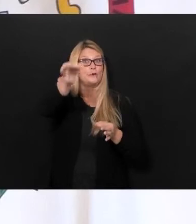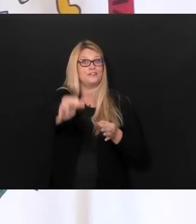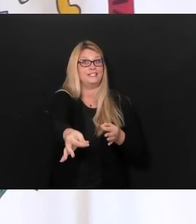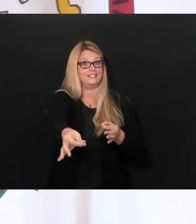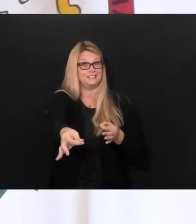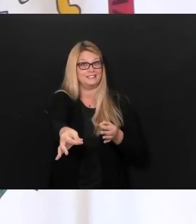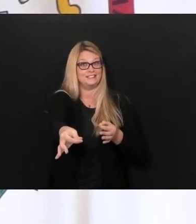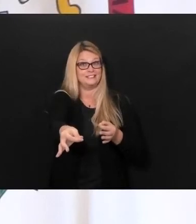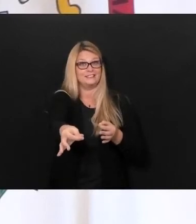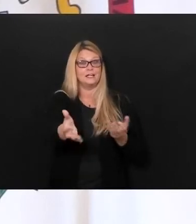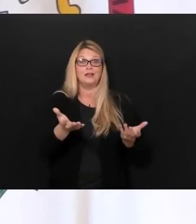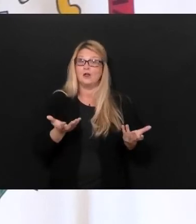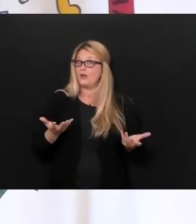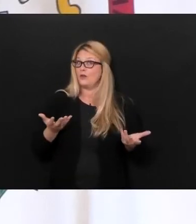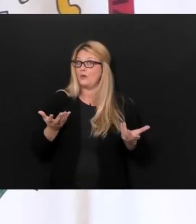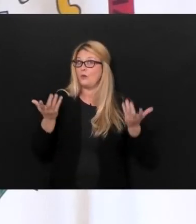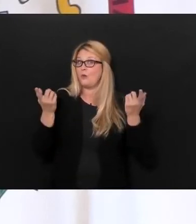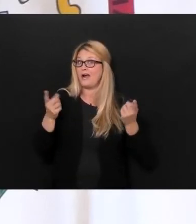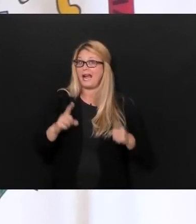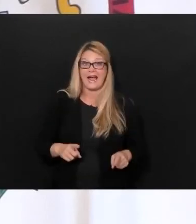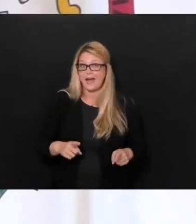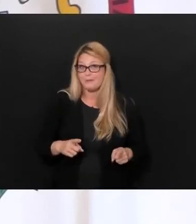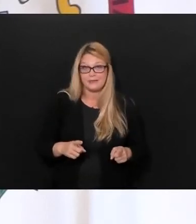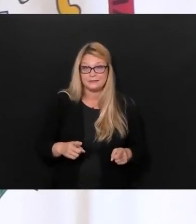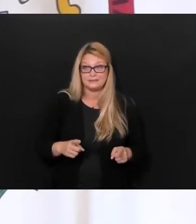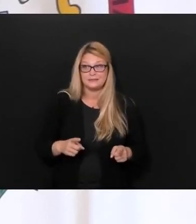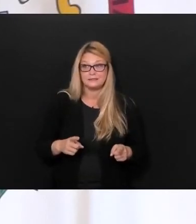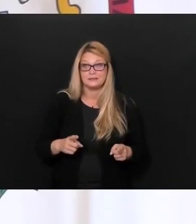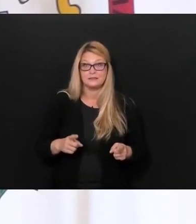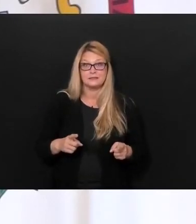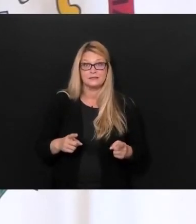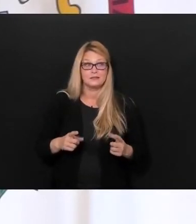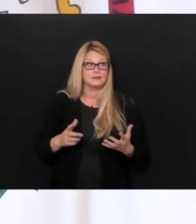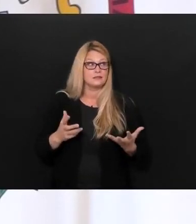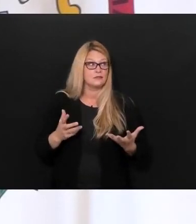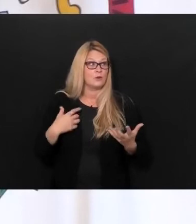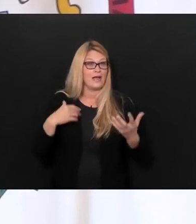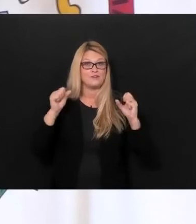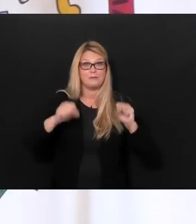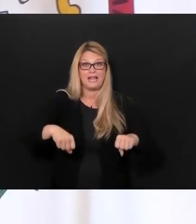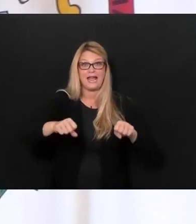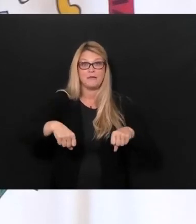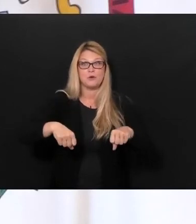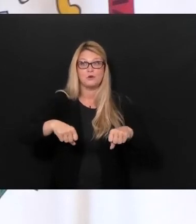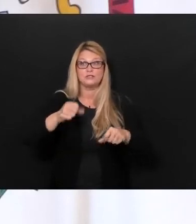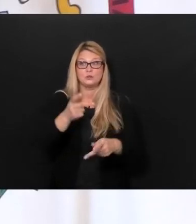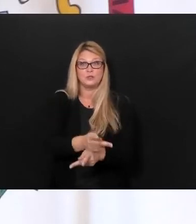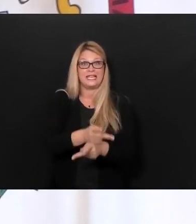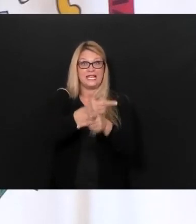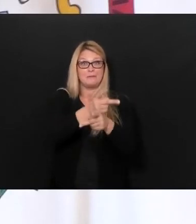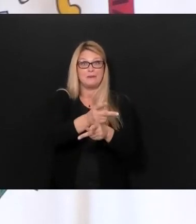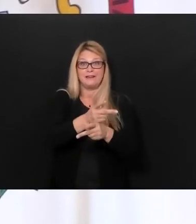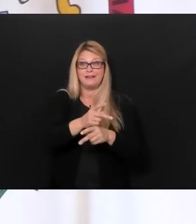And then there's a question that came up, which is a very legitimate question. We've got to some way be able to keep these kids